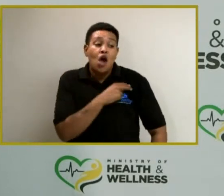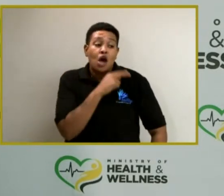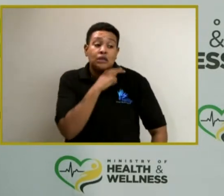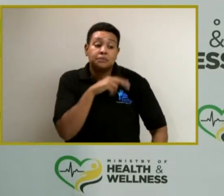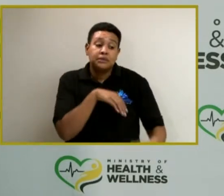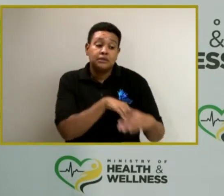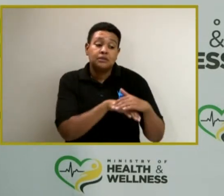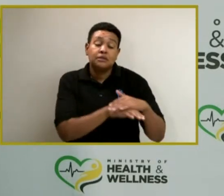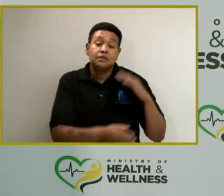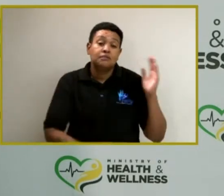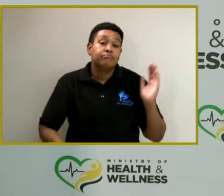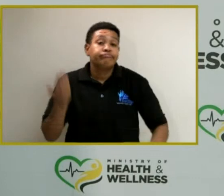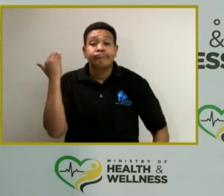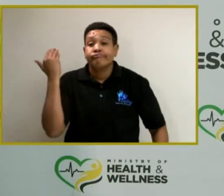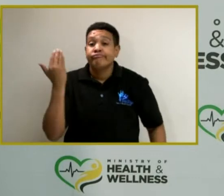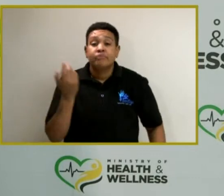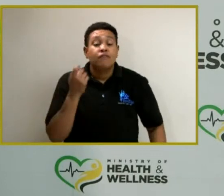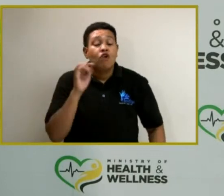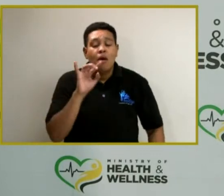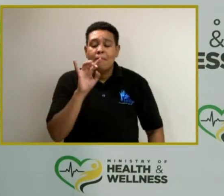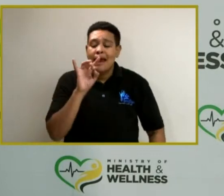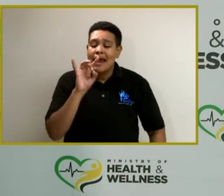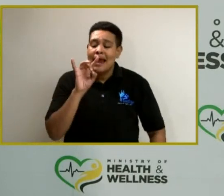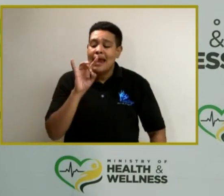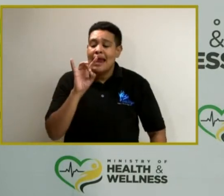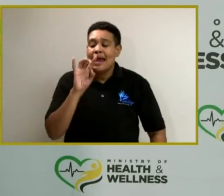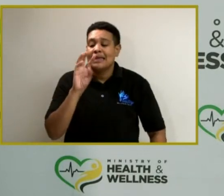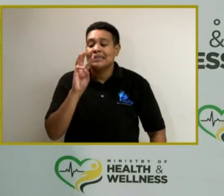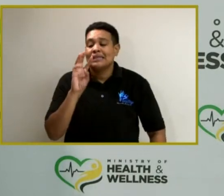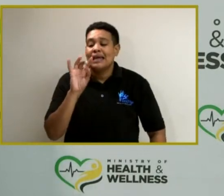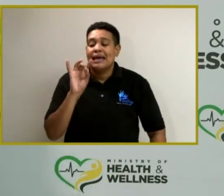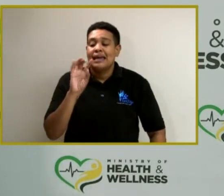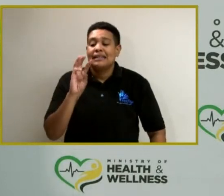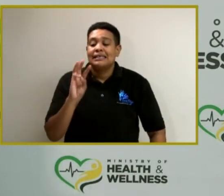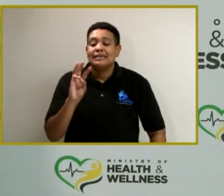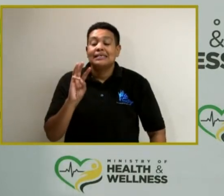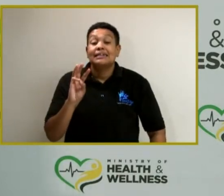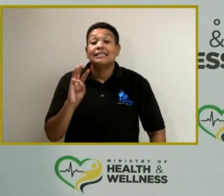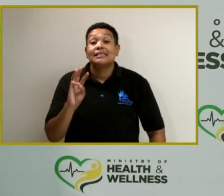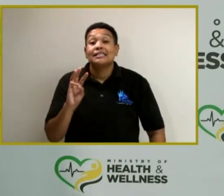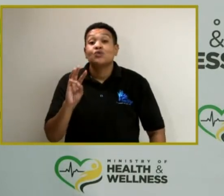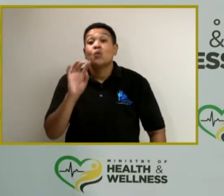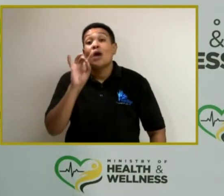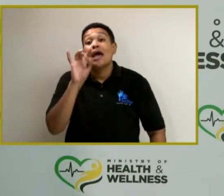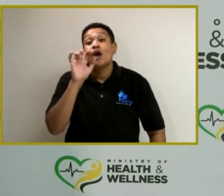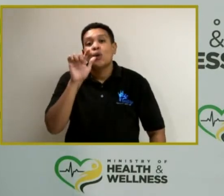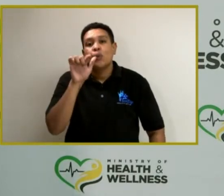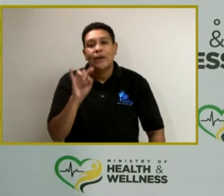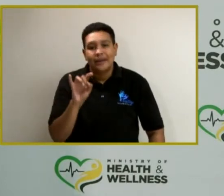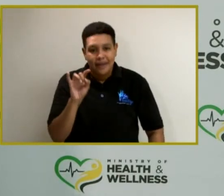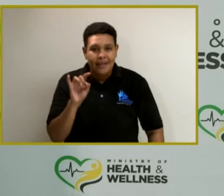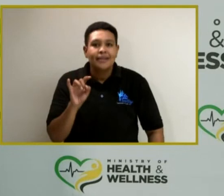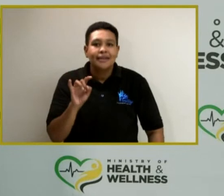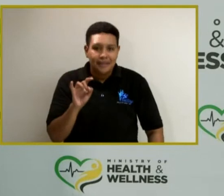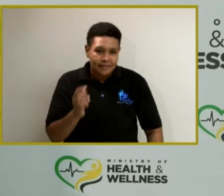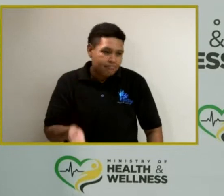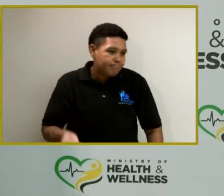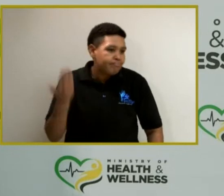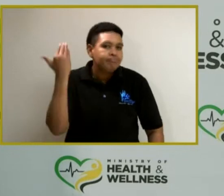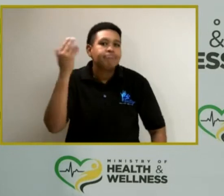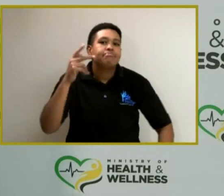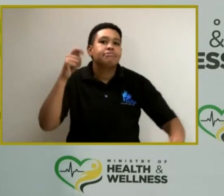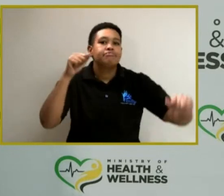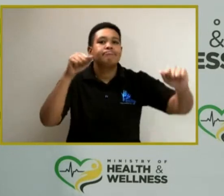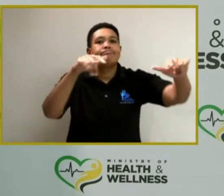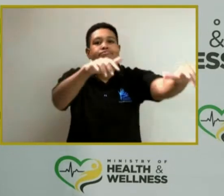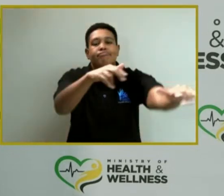hospitalization went from 686 to 828, as was said by the CMO. This is now